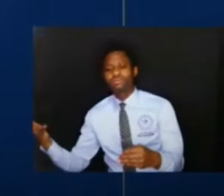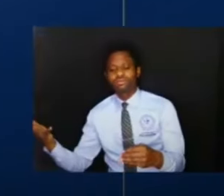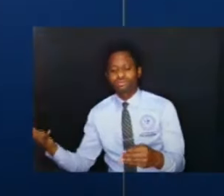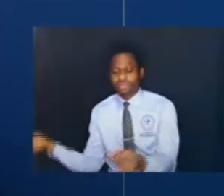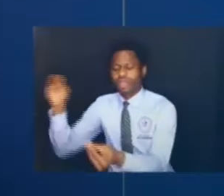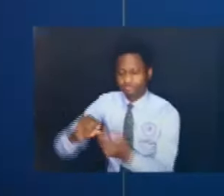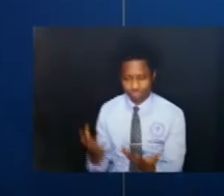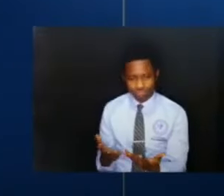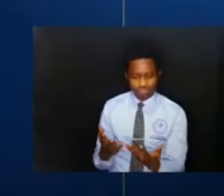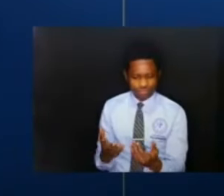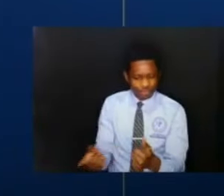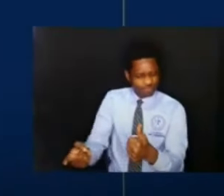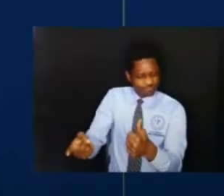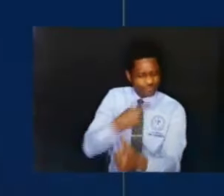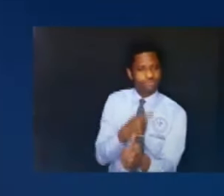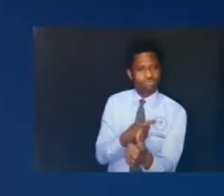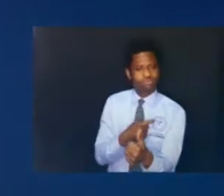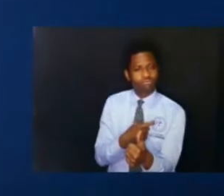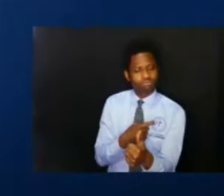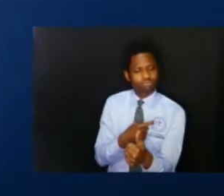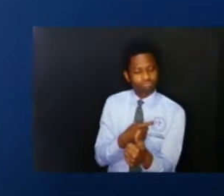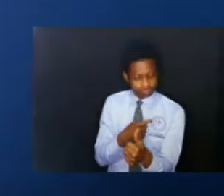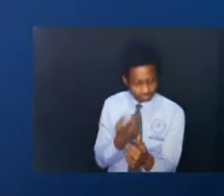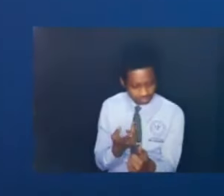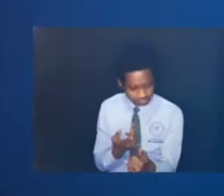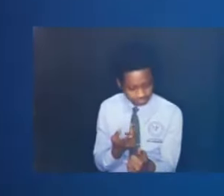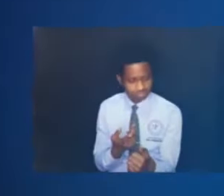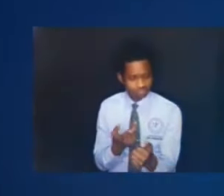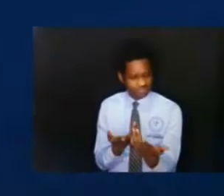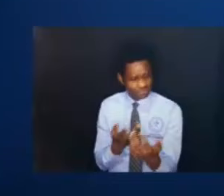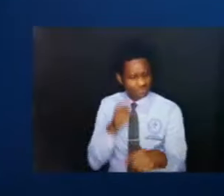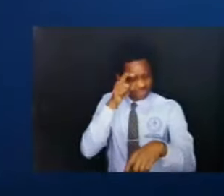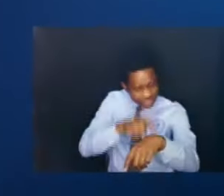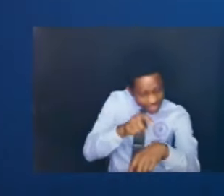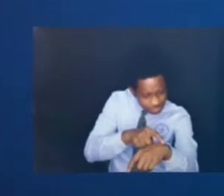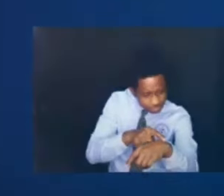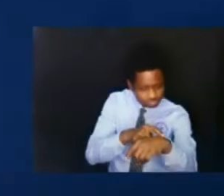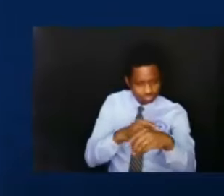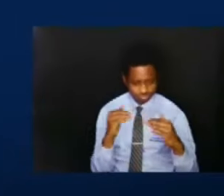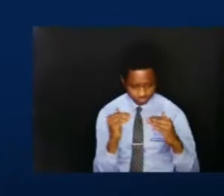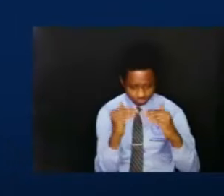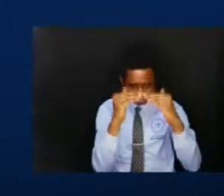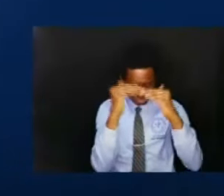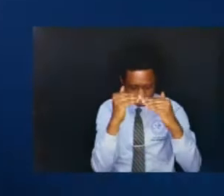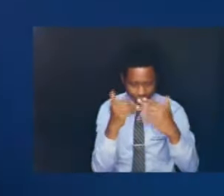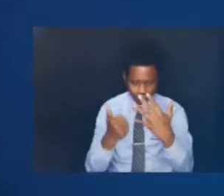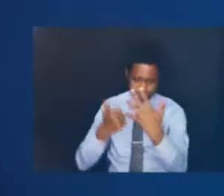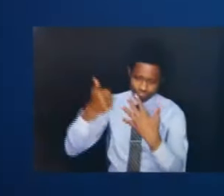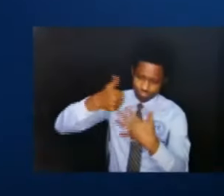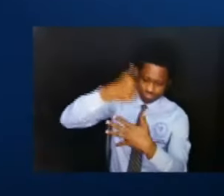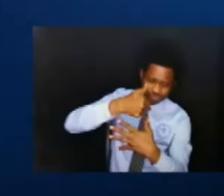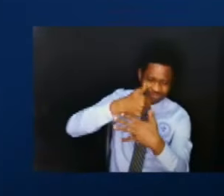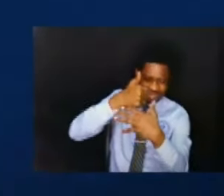In respect to time, order, rank and importance. Na